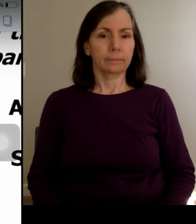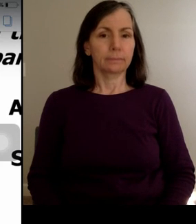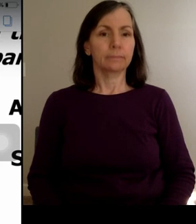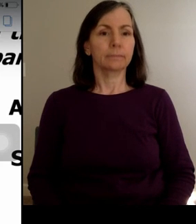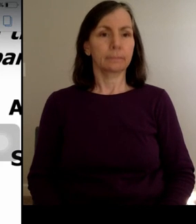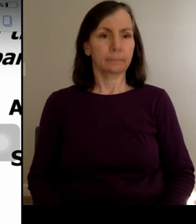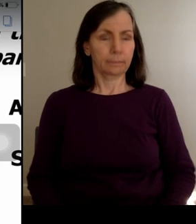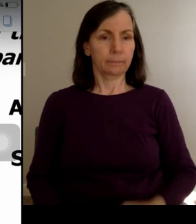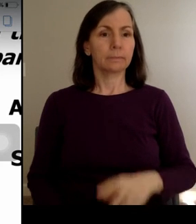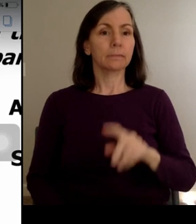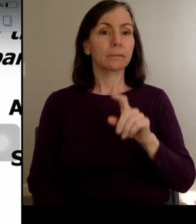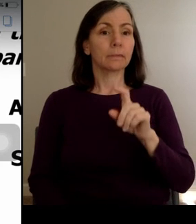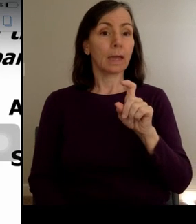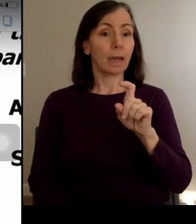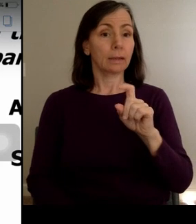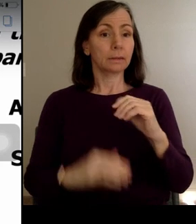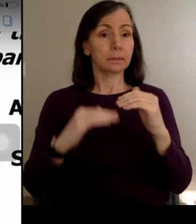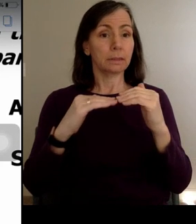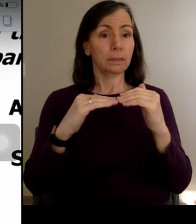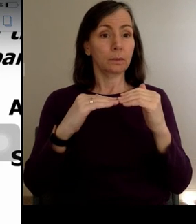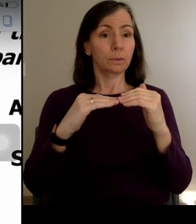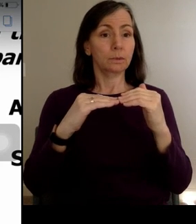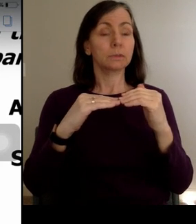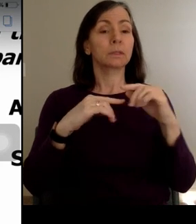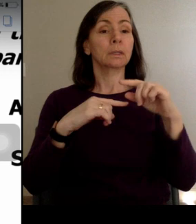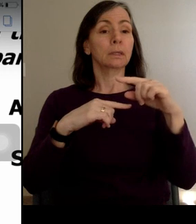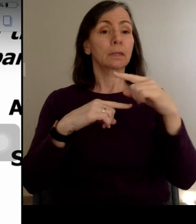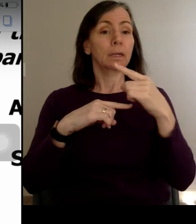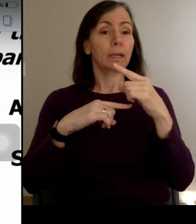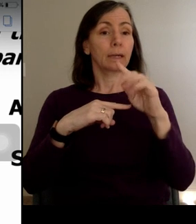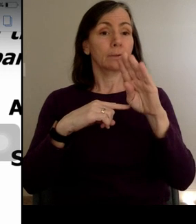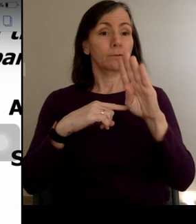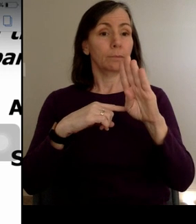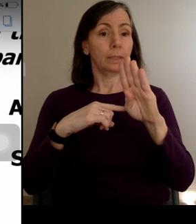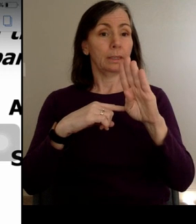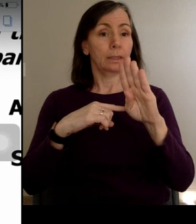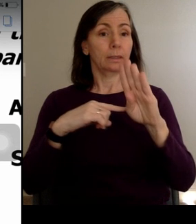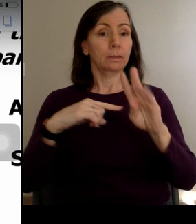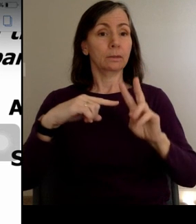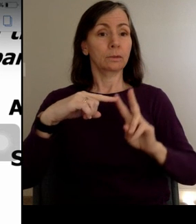X equals negative b over 2a.